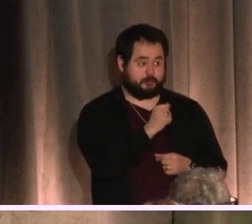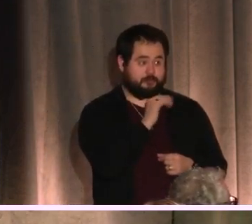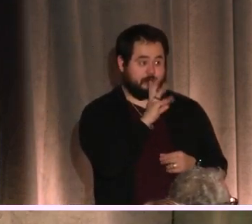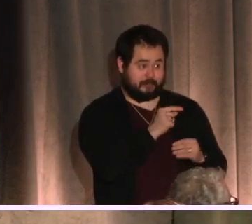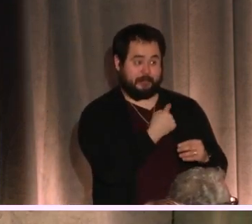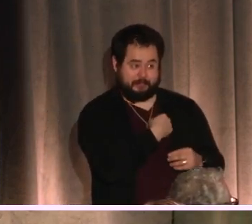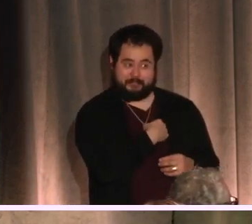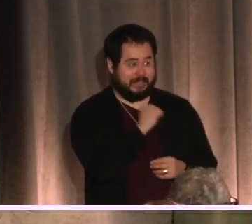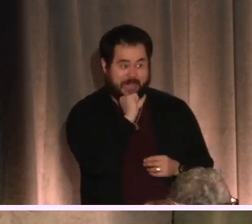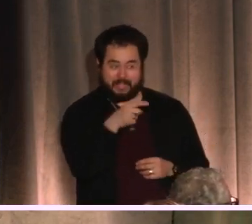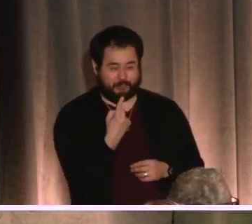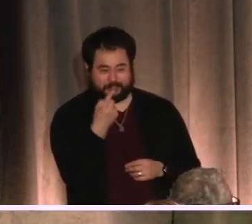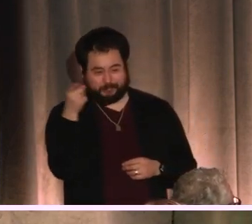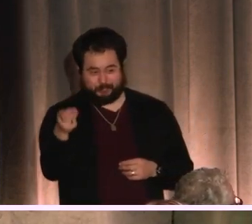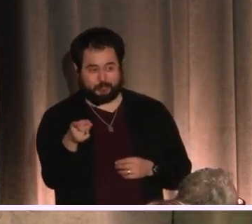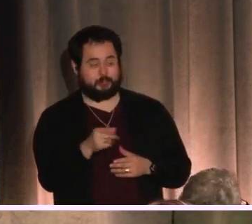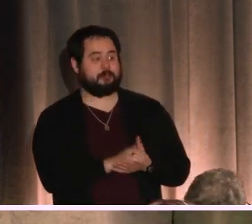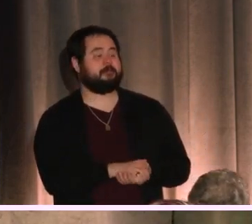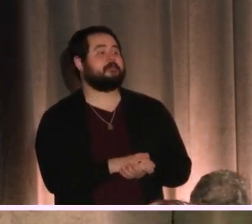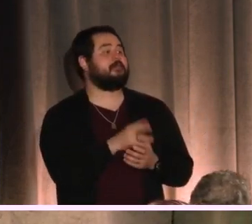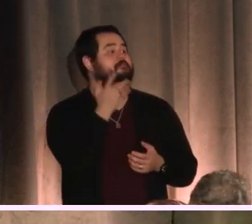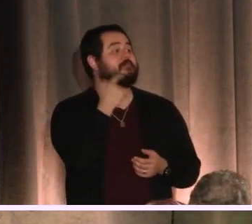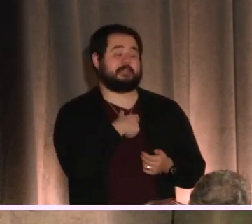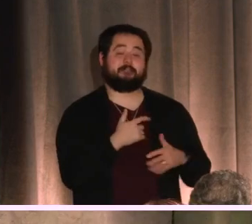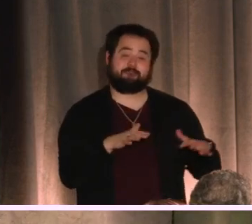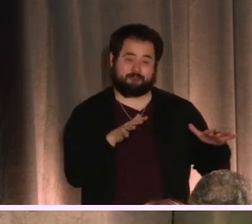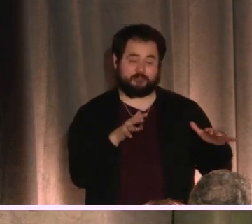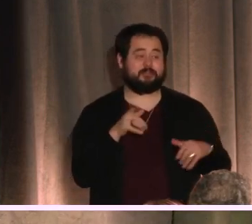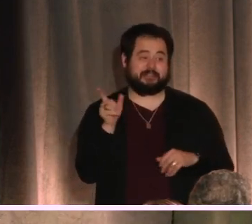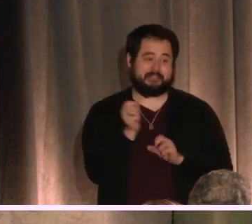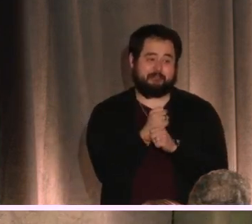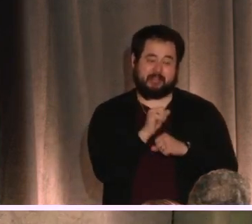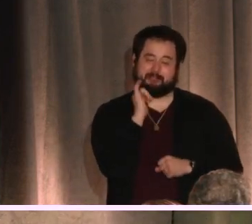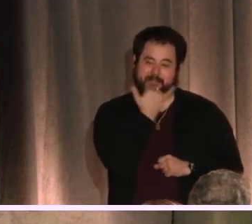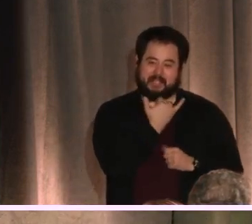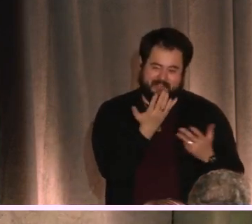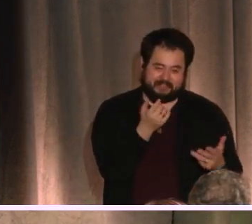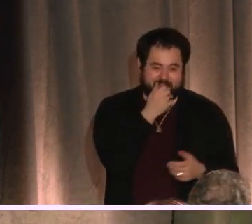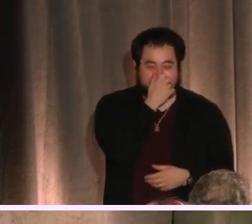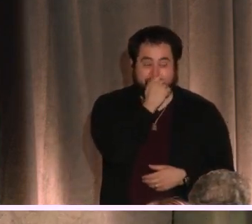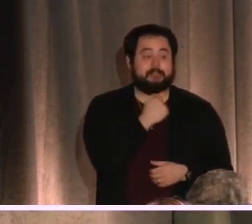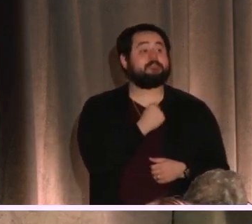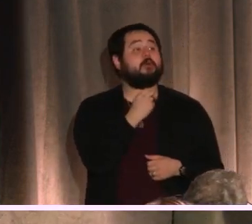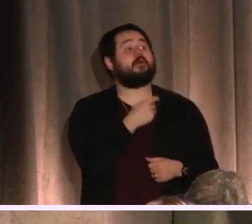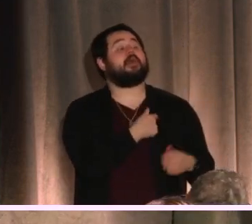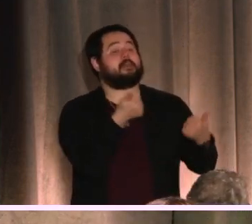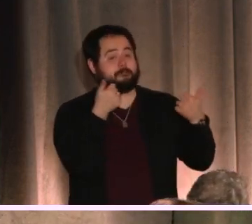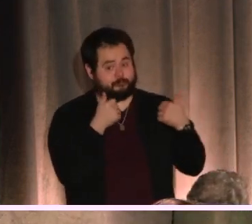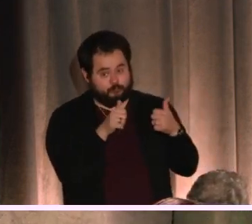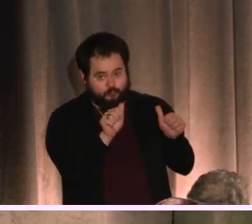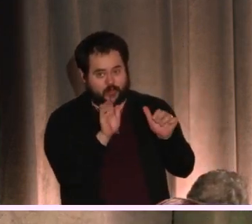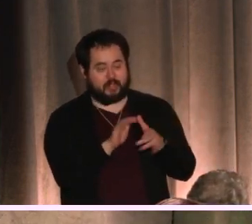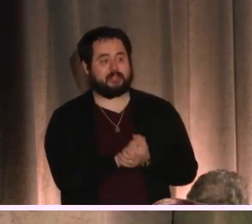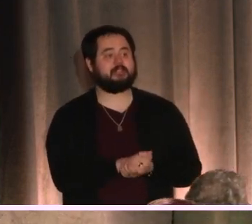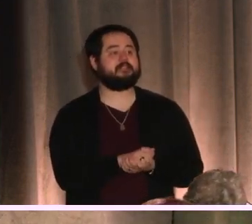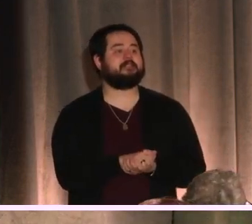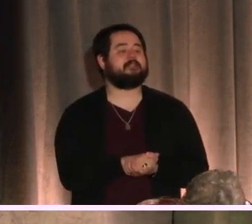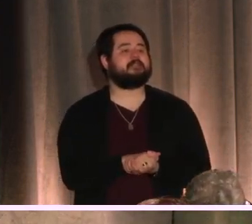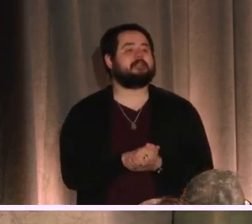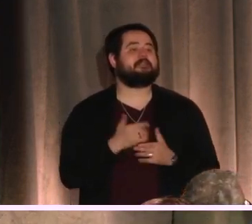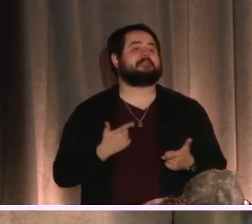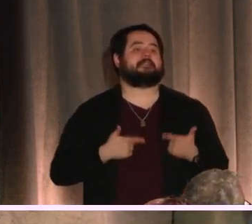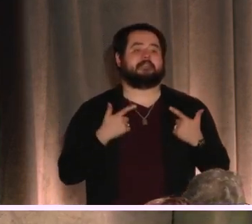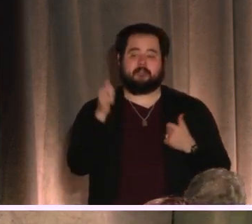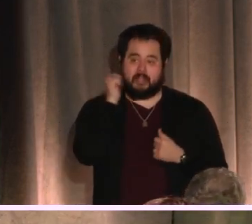her? Because I was a little nervous that he had made a mistake. So I've really tried to live every